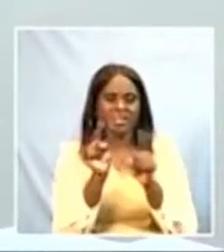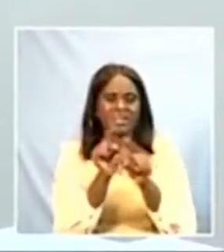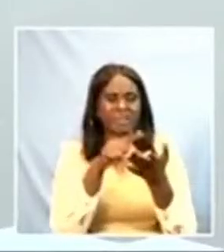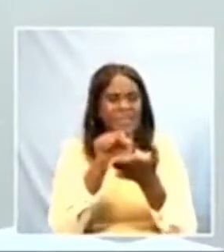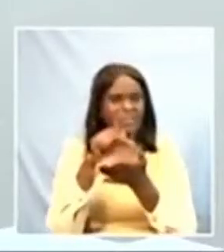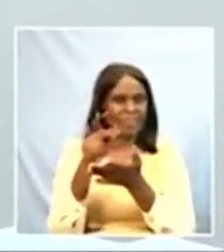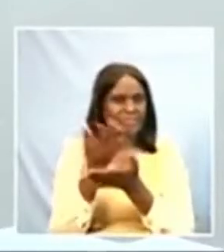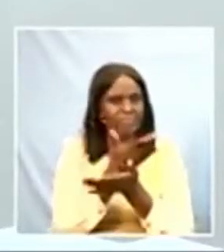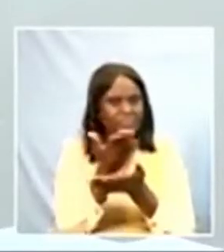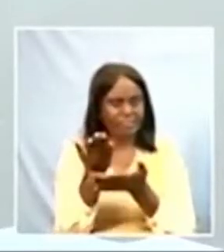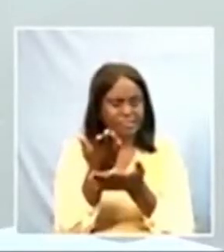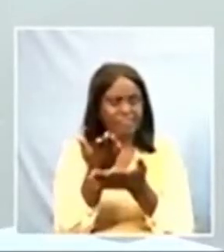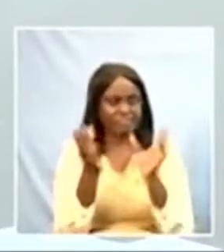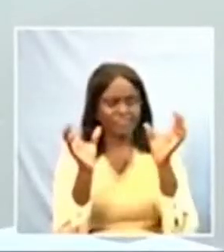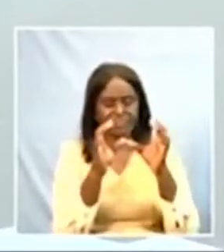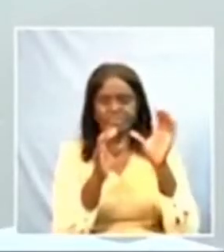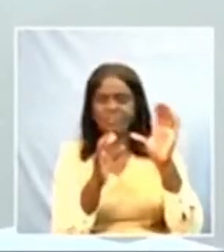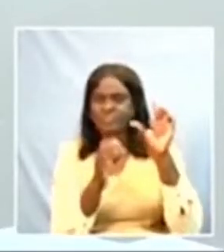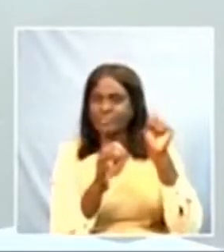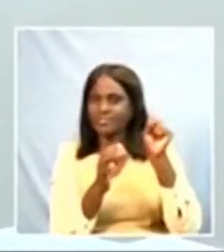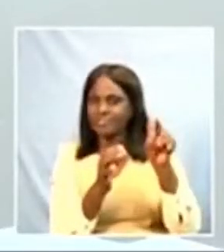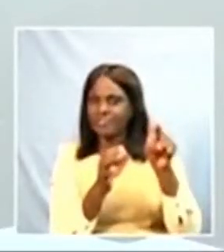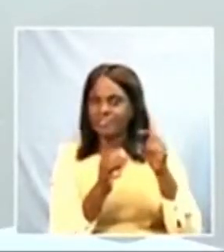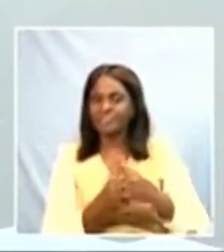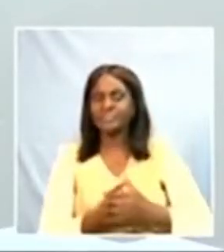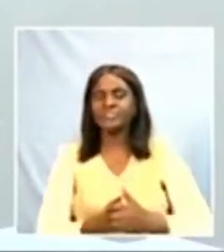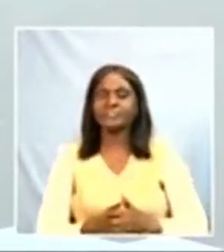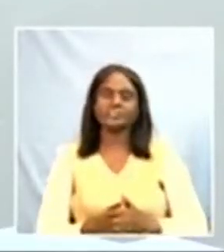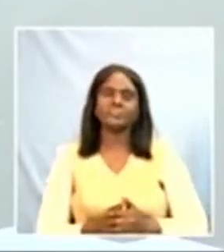advance? Council Secretary.